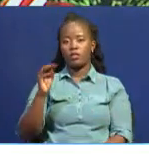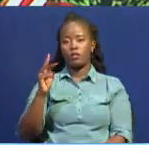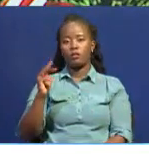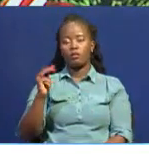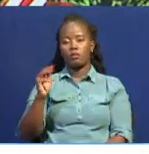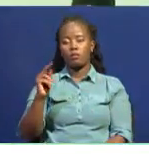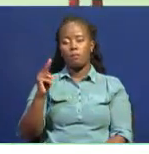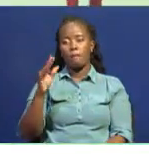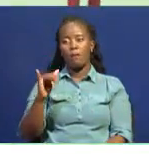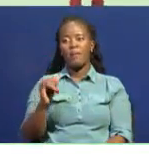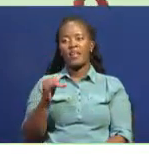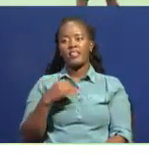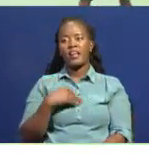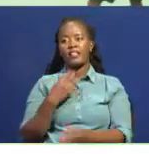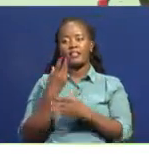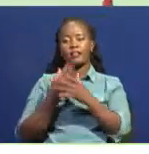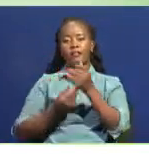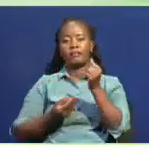take a look.